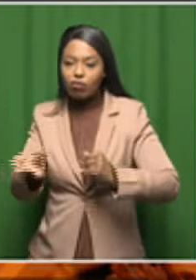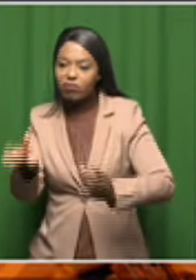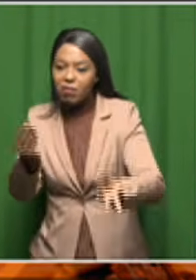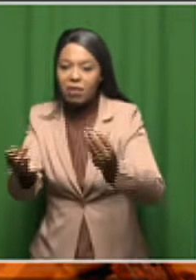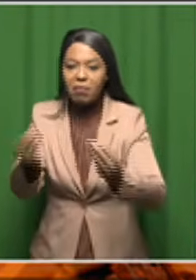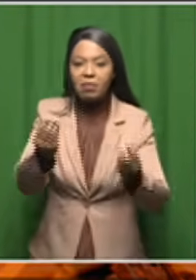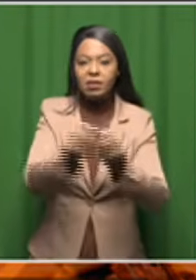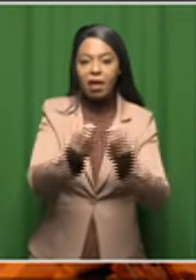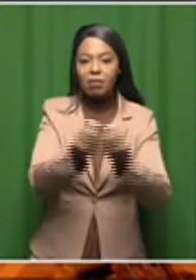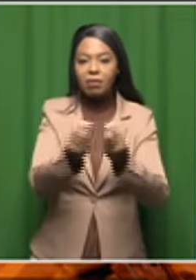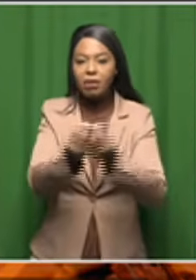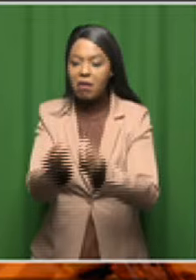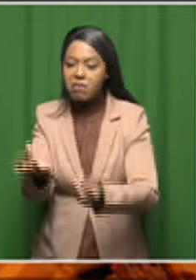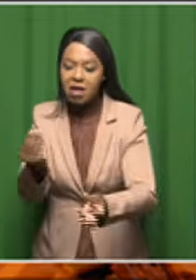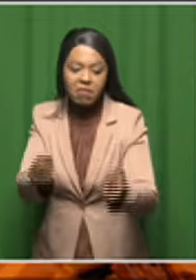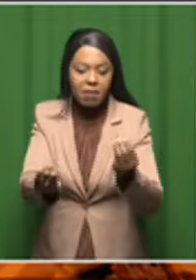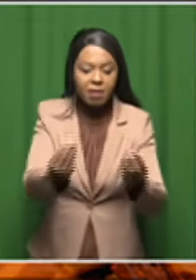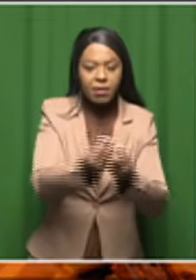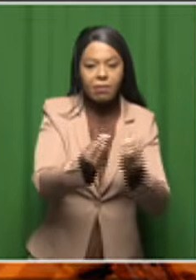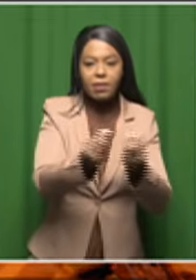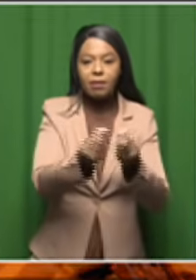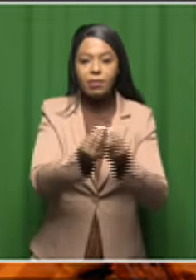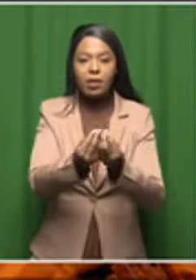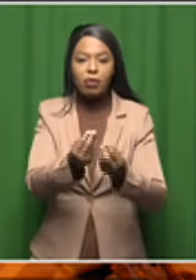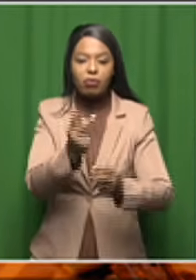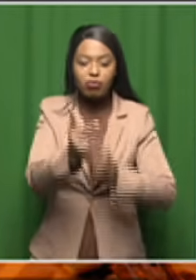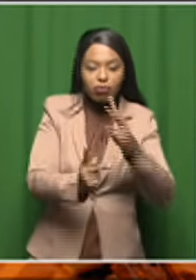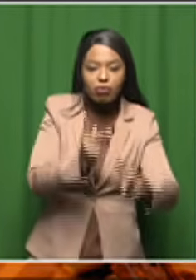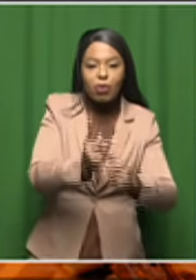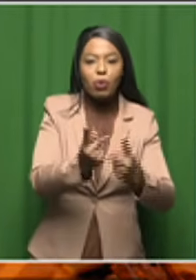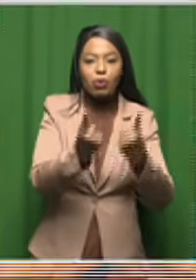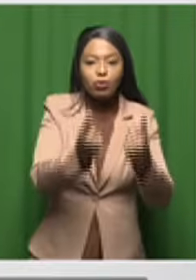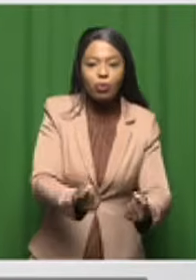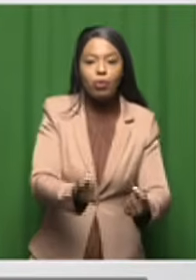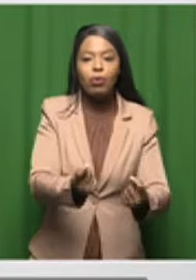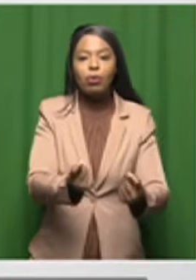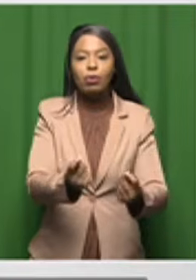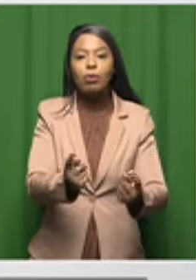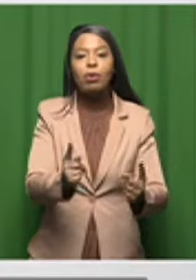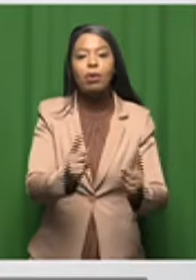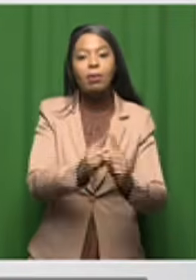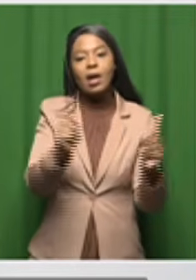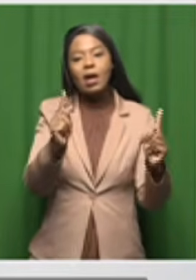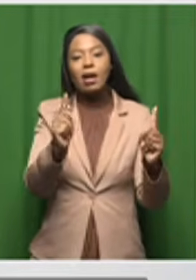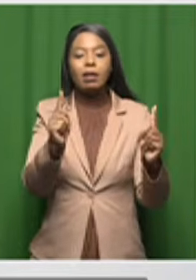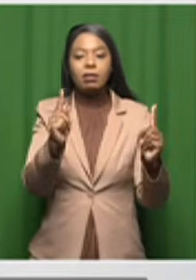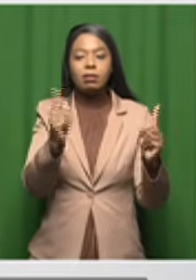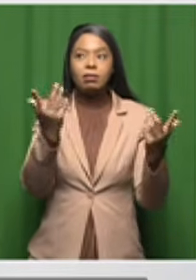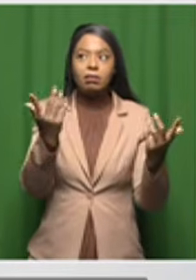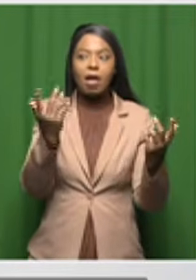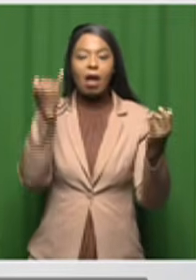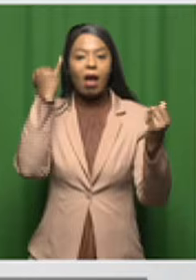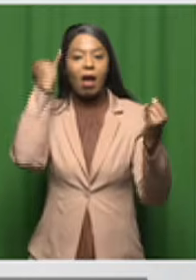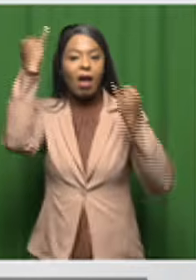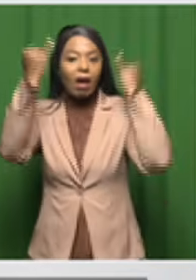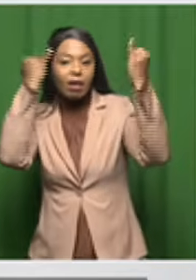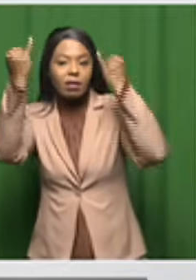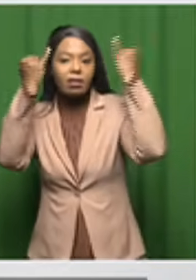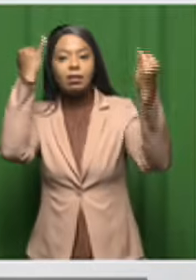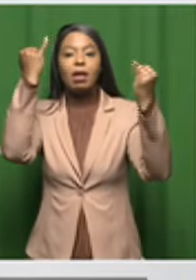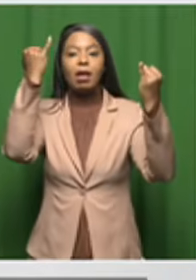doing. But there are no challenges as far as the ideas are concerned, the feelings are